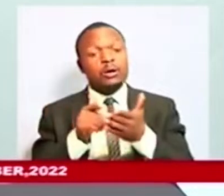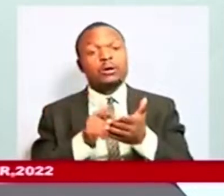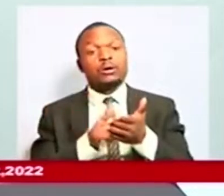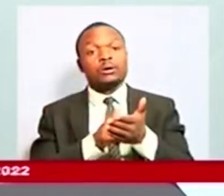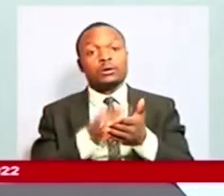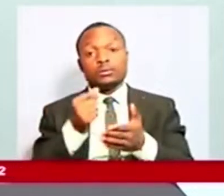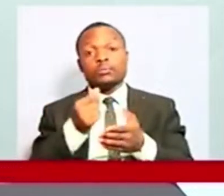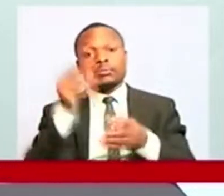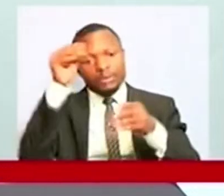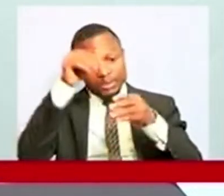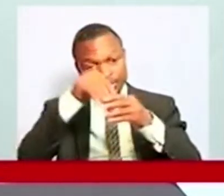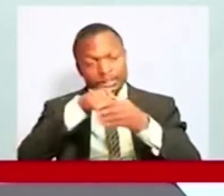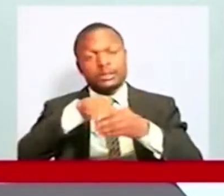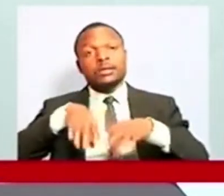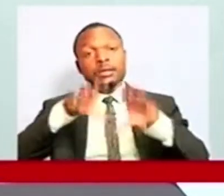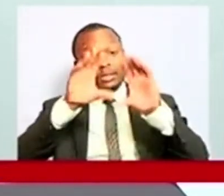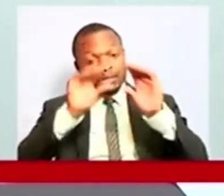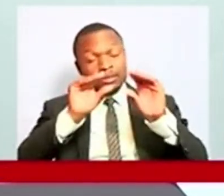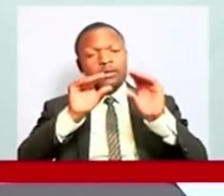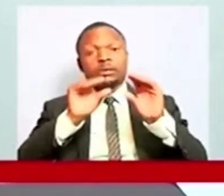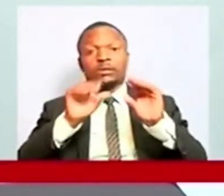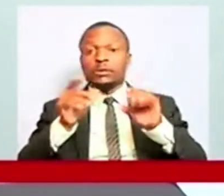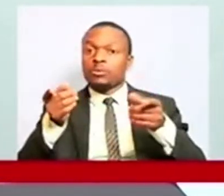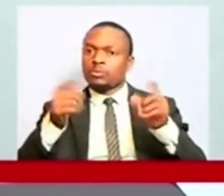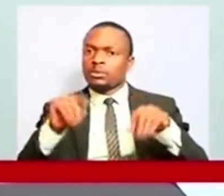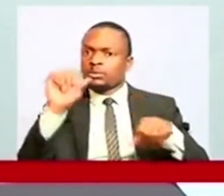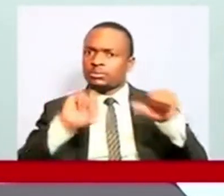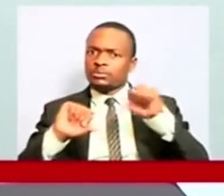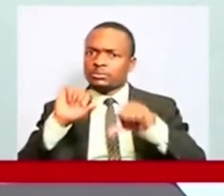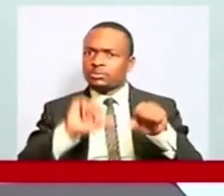also calls for a question, when were you audited?